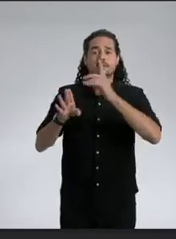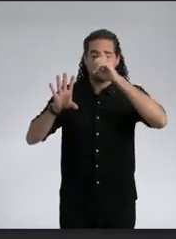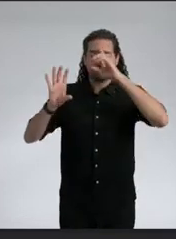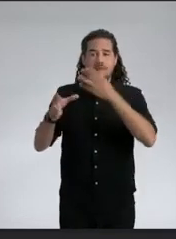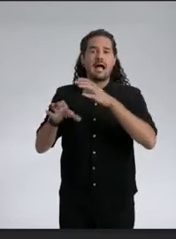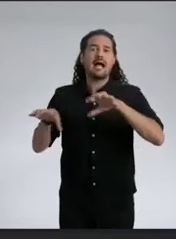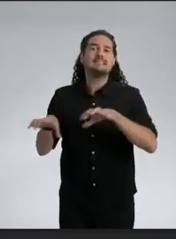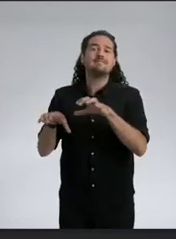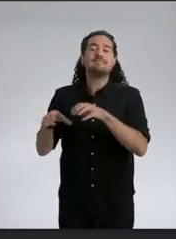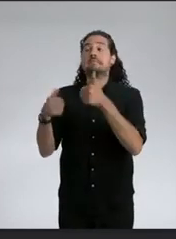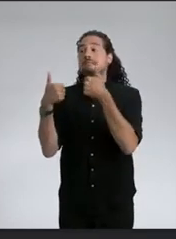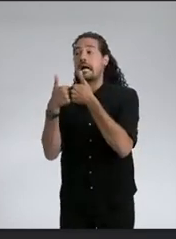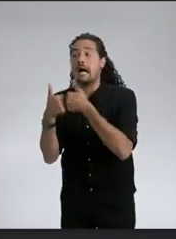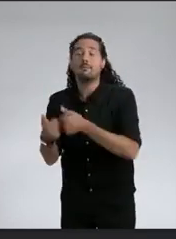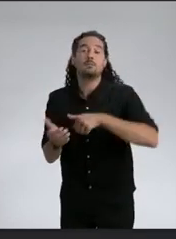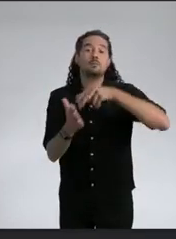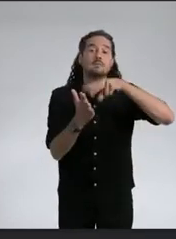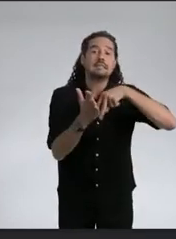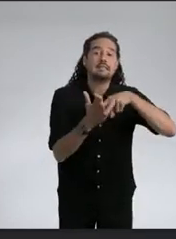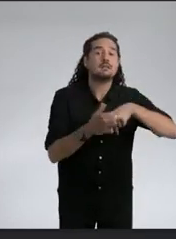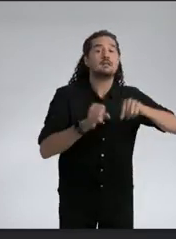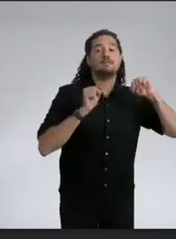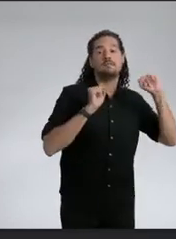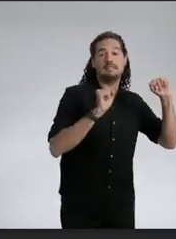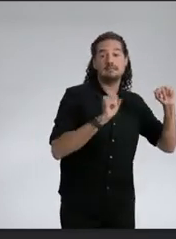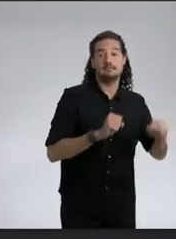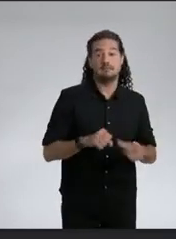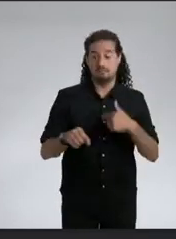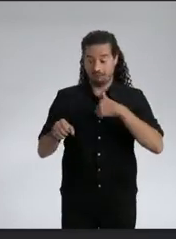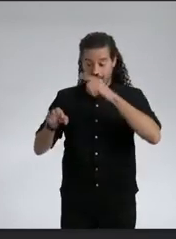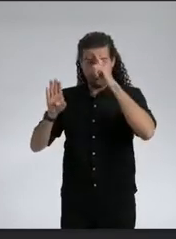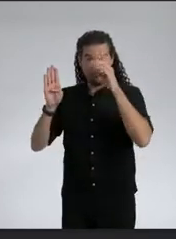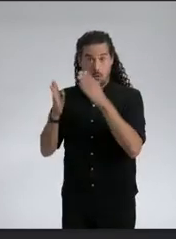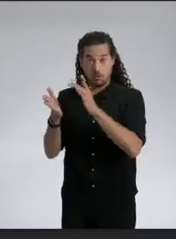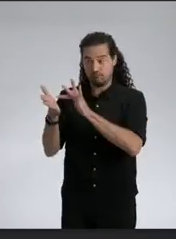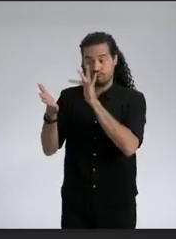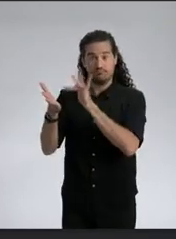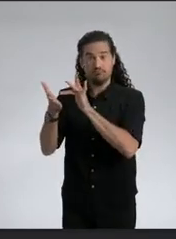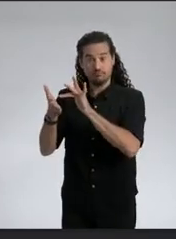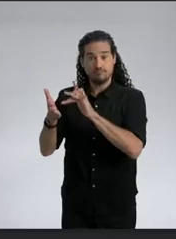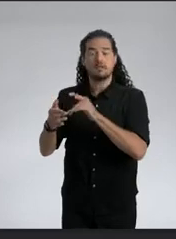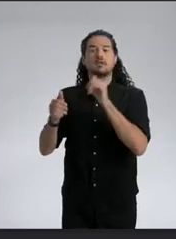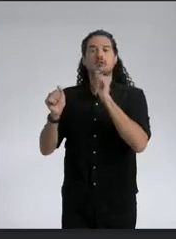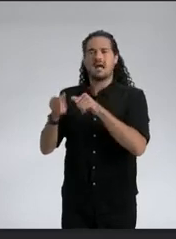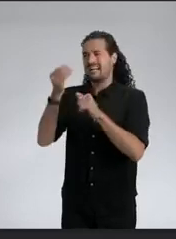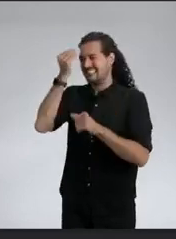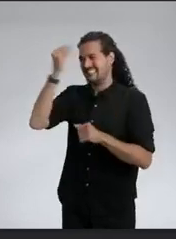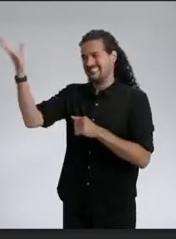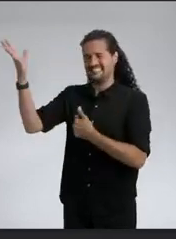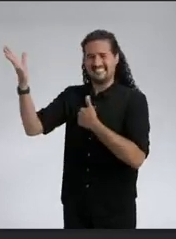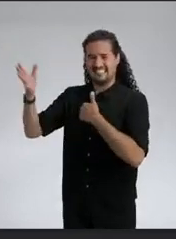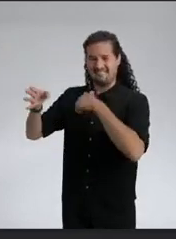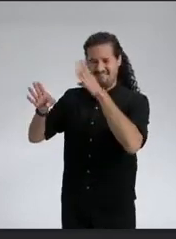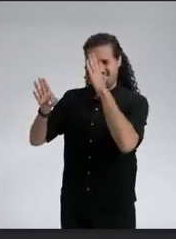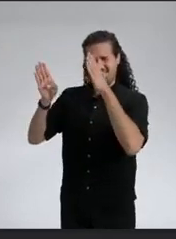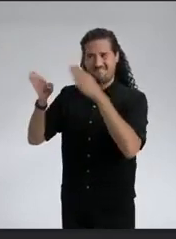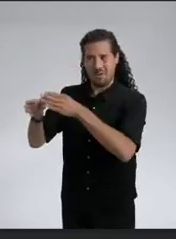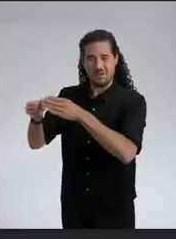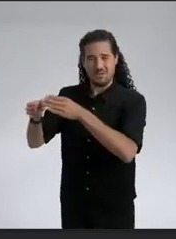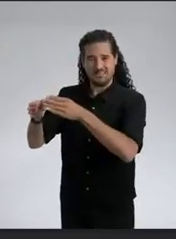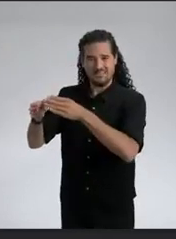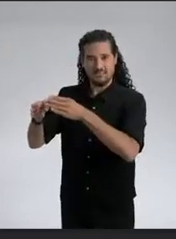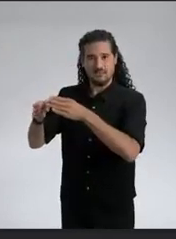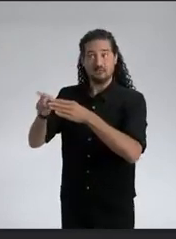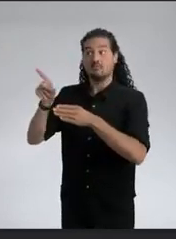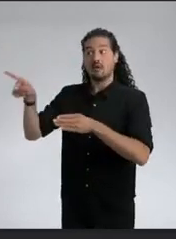gaming, reading, or fitness. While in a focus, users can share their status with others so they know not to interrupt. But if it's